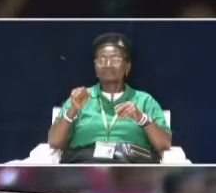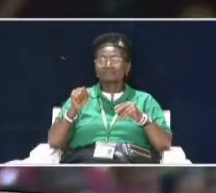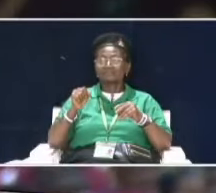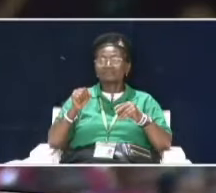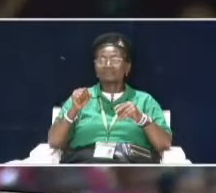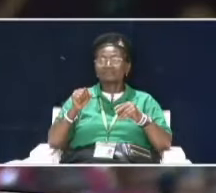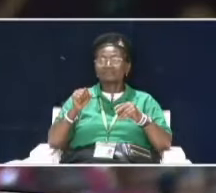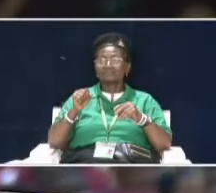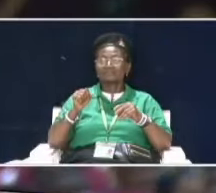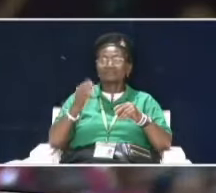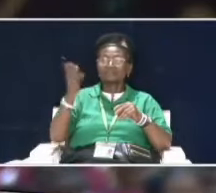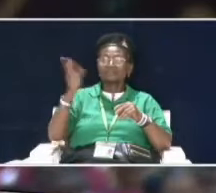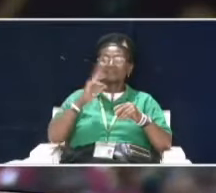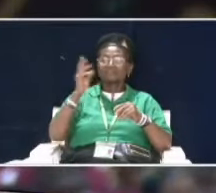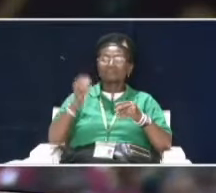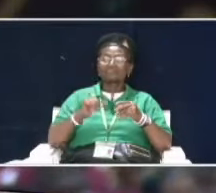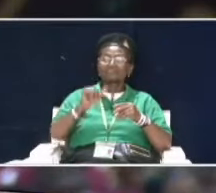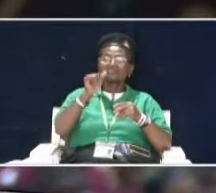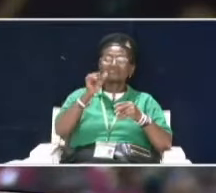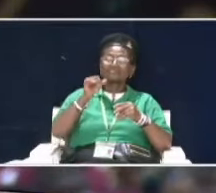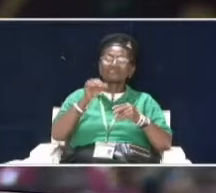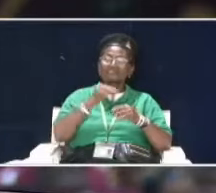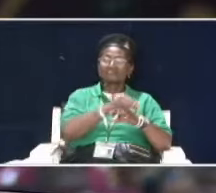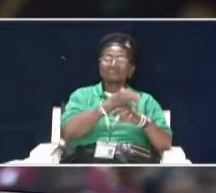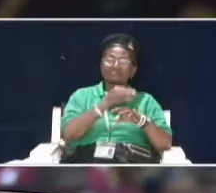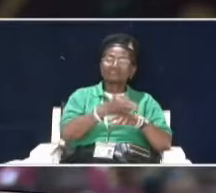there are still forces of darkness